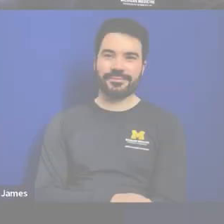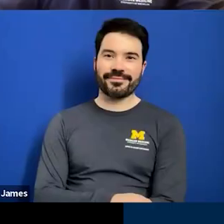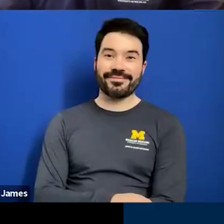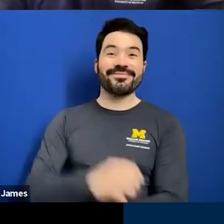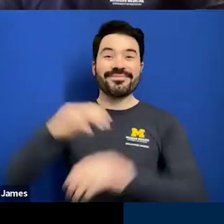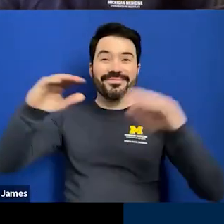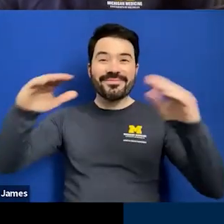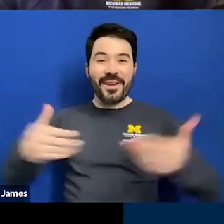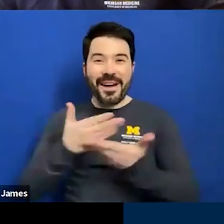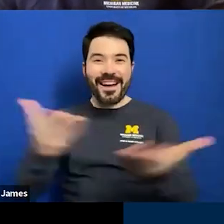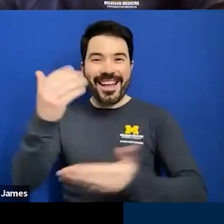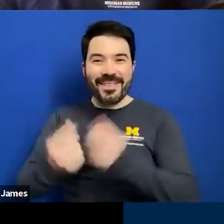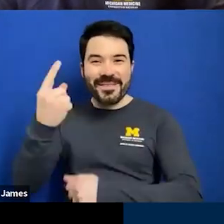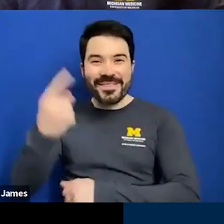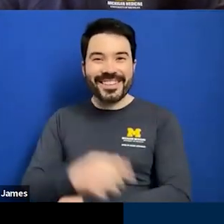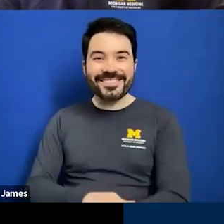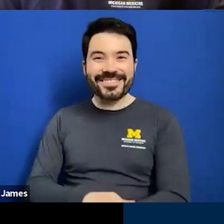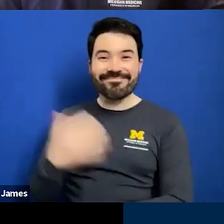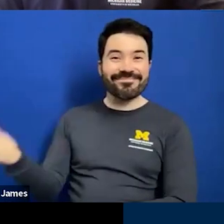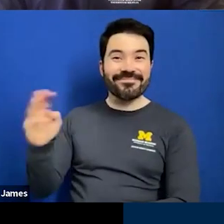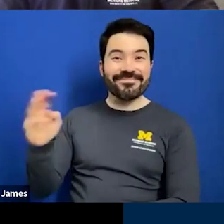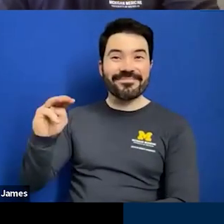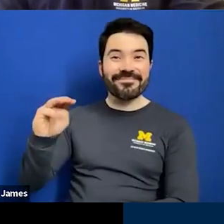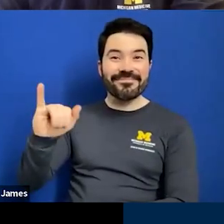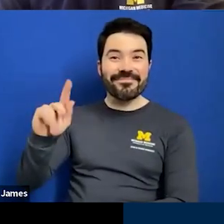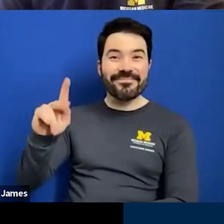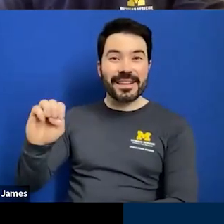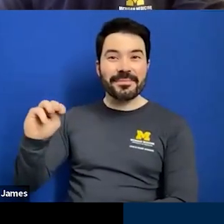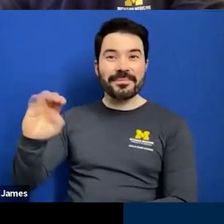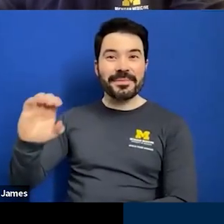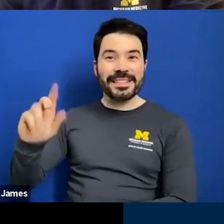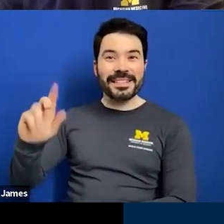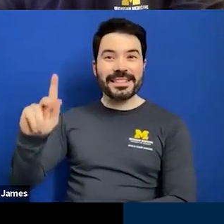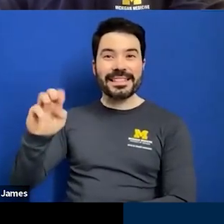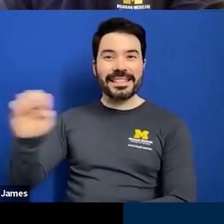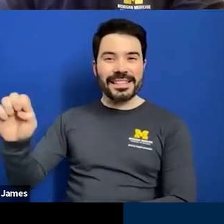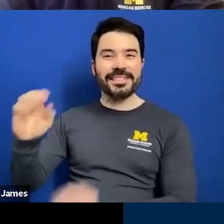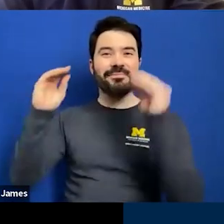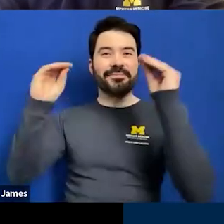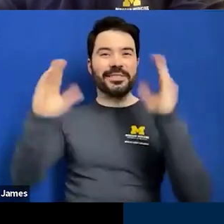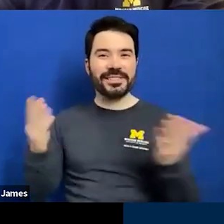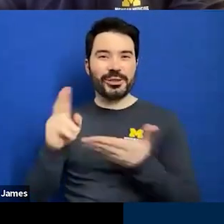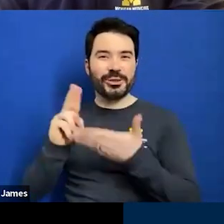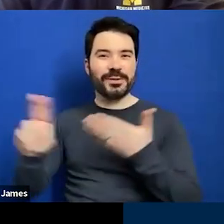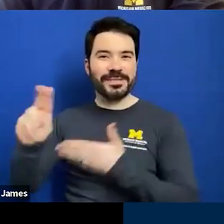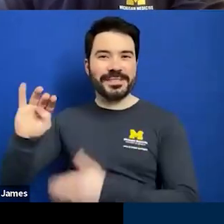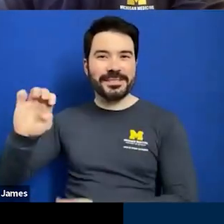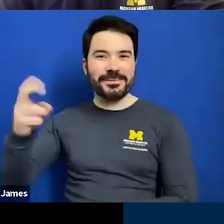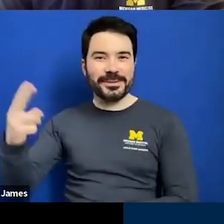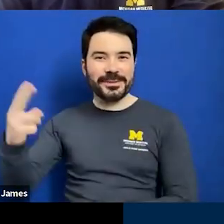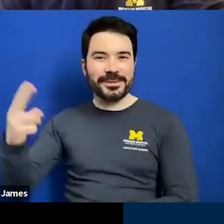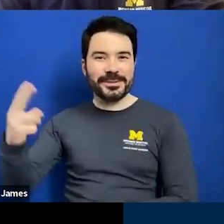Welcome, everybody. My name is Mike McKee. I'm a professor here at the University of Michigan and also Michigan